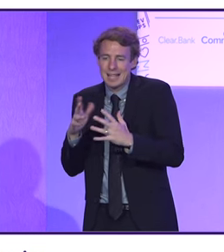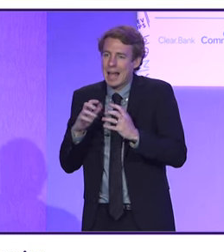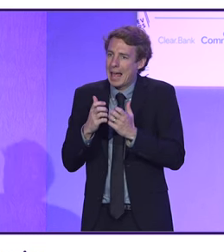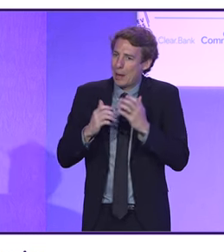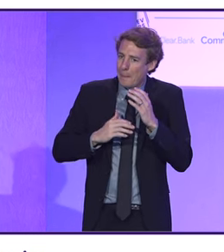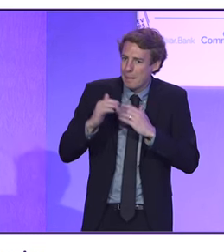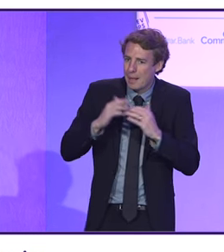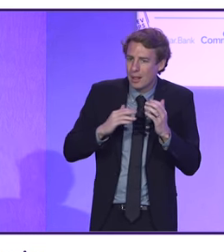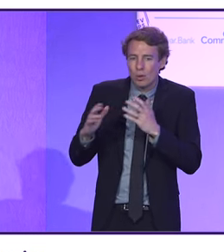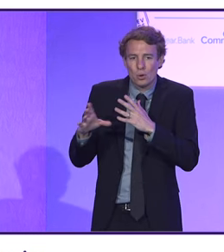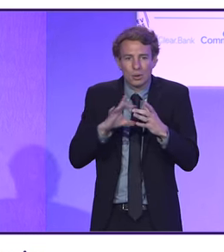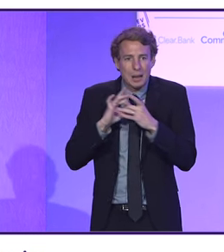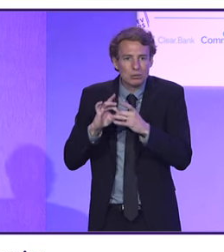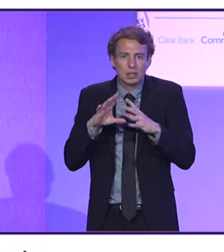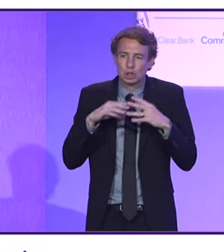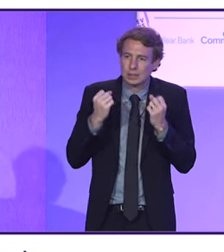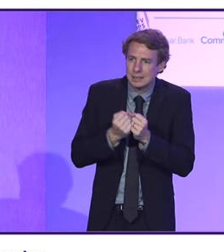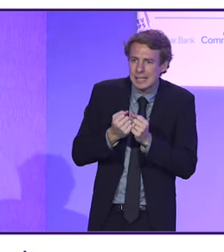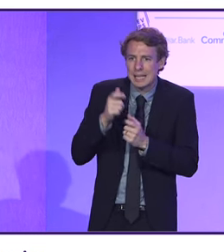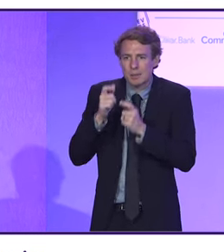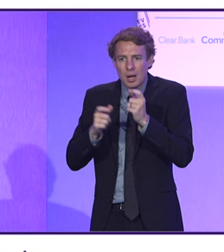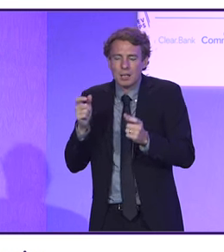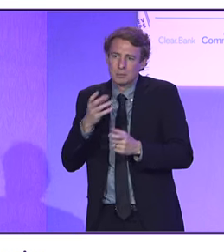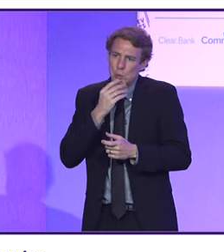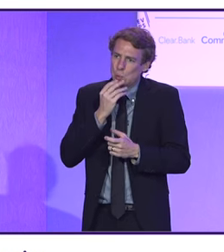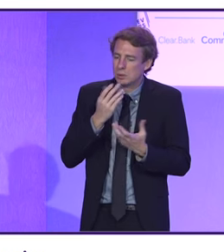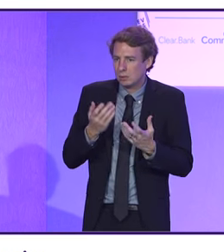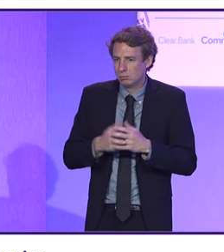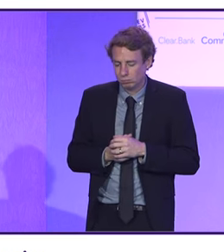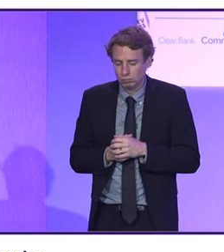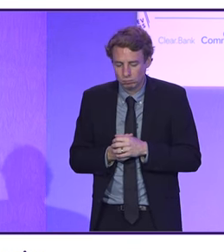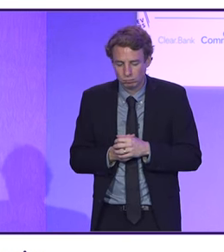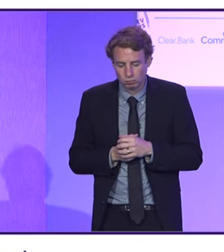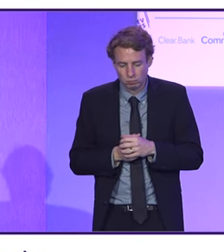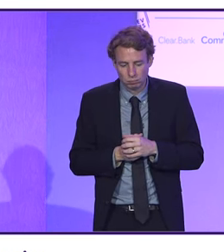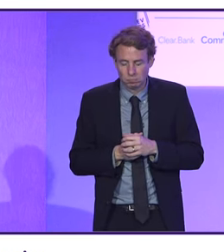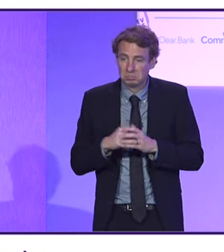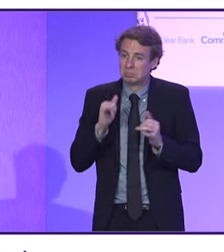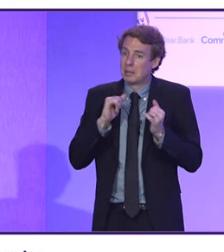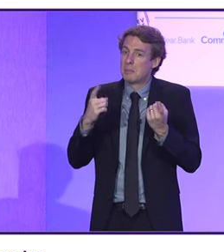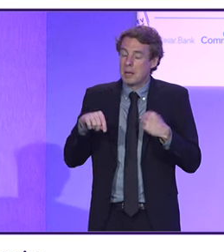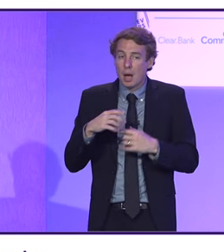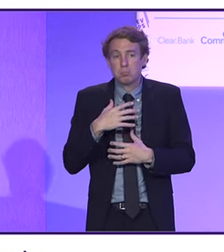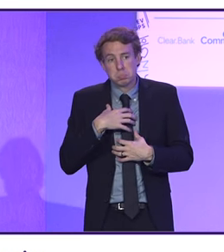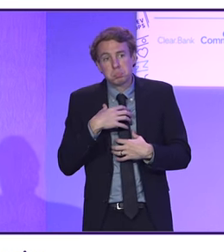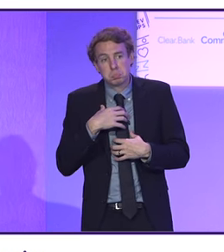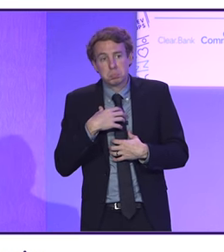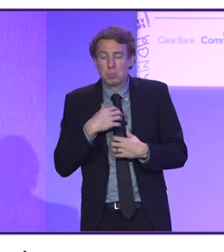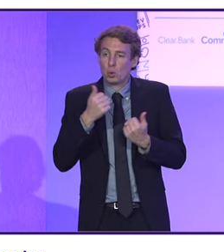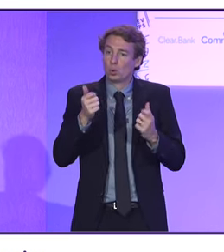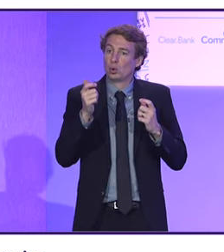your users and customers. It'd be fair to look at this and go, sounds good. Slides always make a good